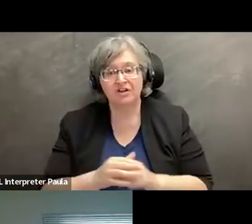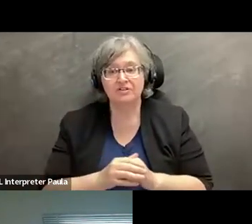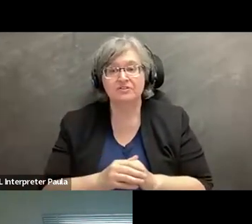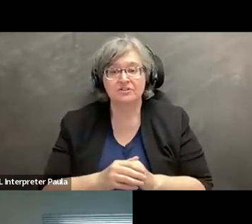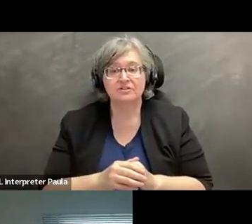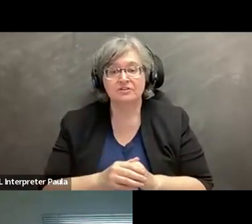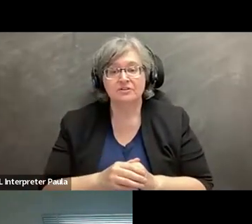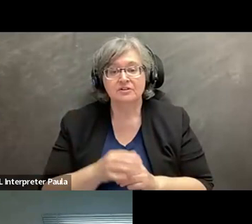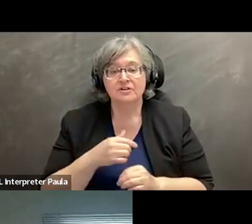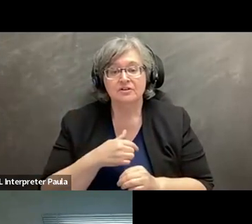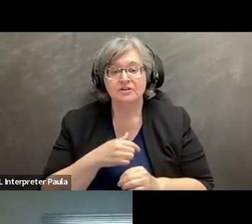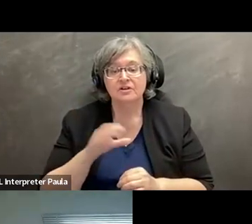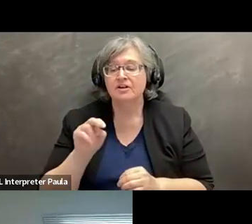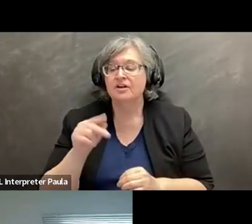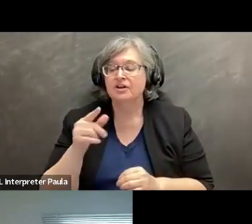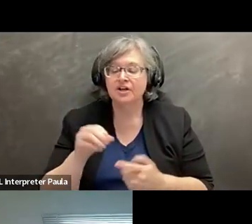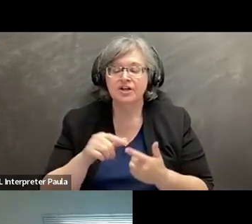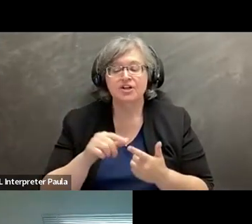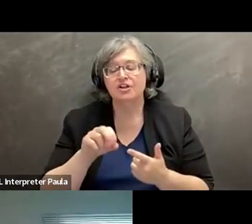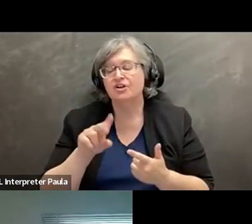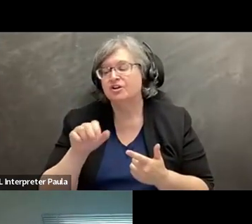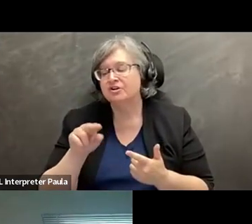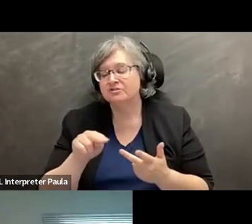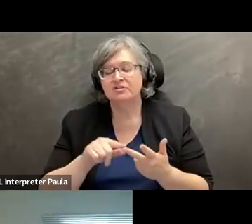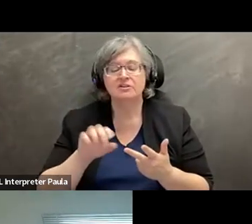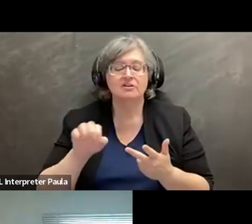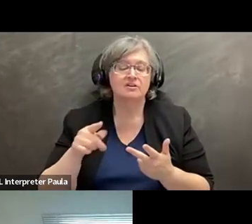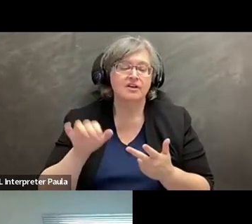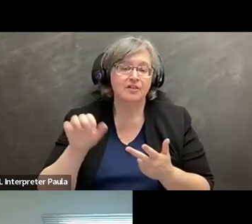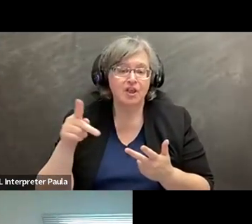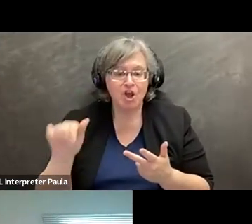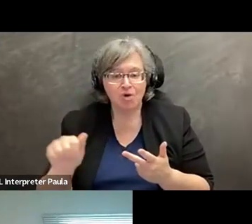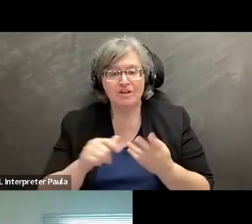can name Congo, Sudan, Eritrea, Ethiopia, Somalia,